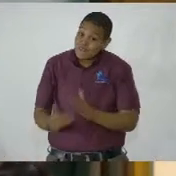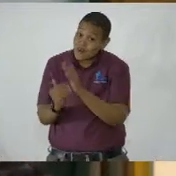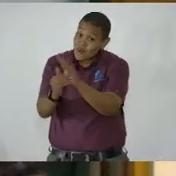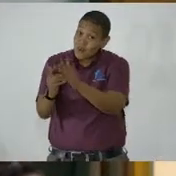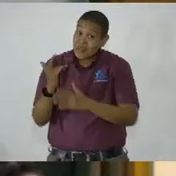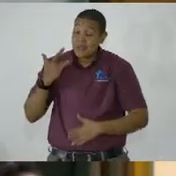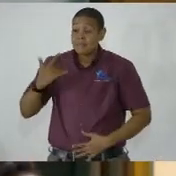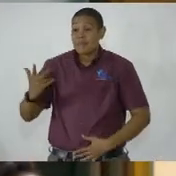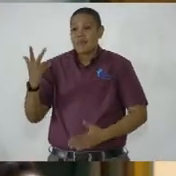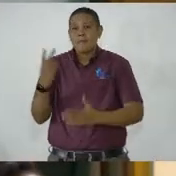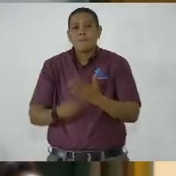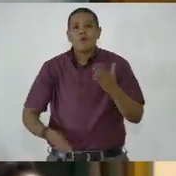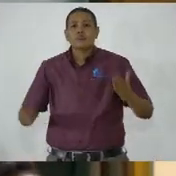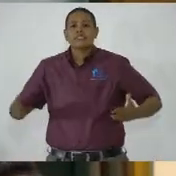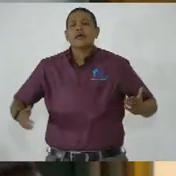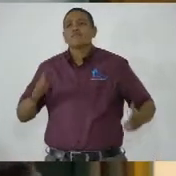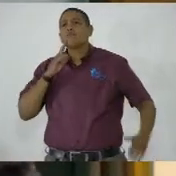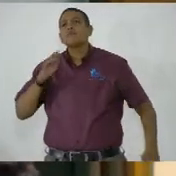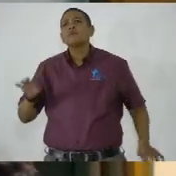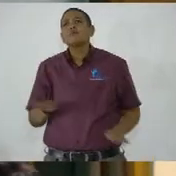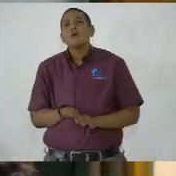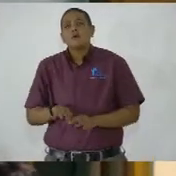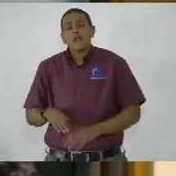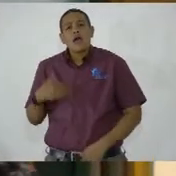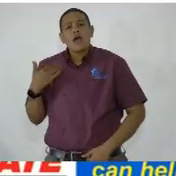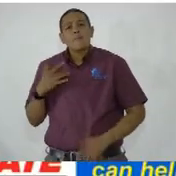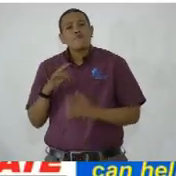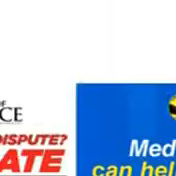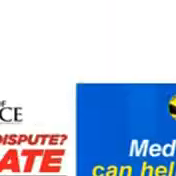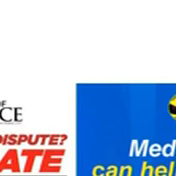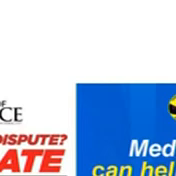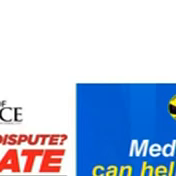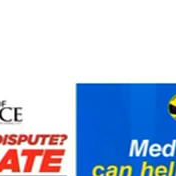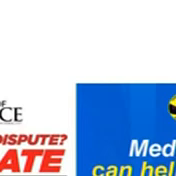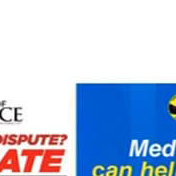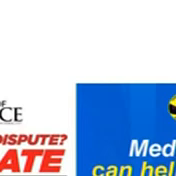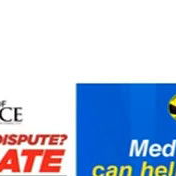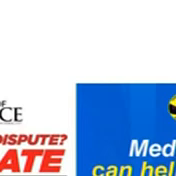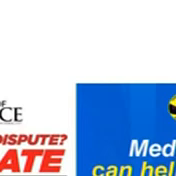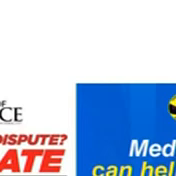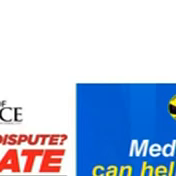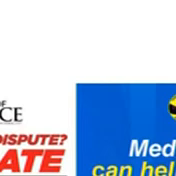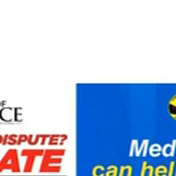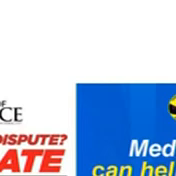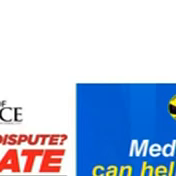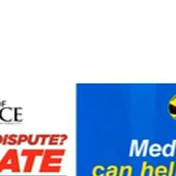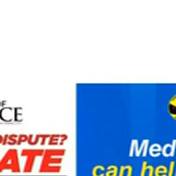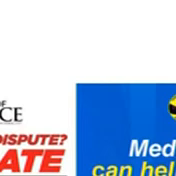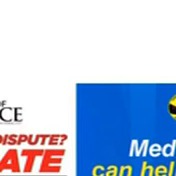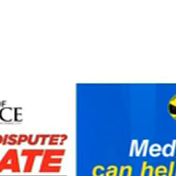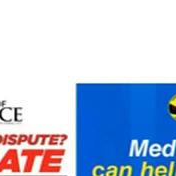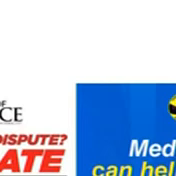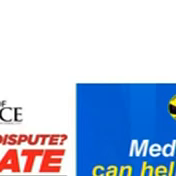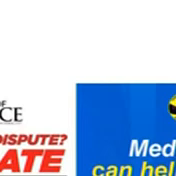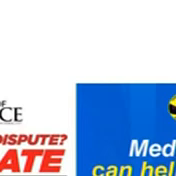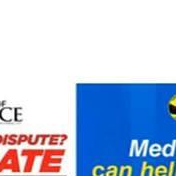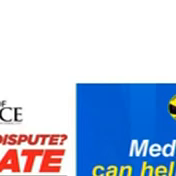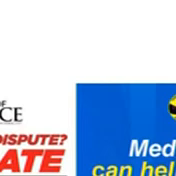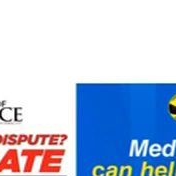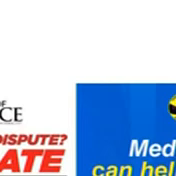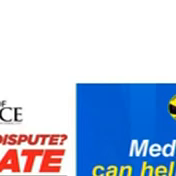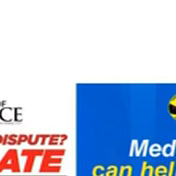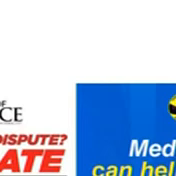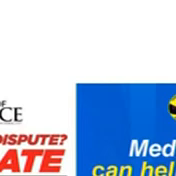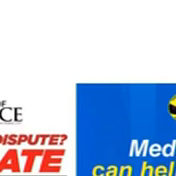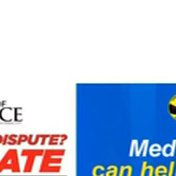both sides are happy. A relationship can be maintained. And therefore, Madam Speaker, we will be urging litigants